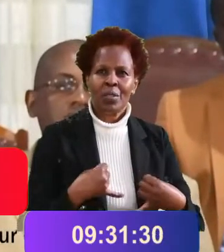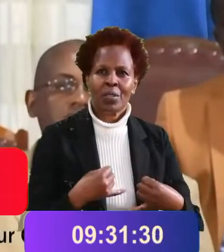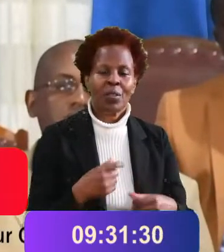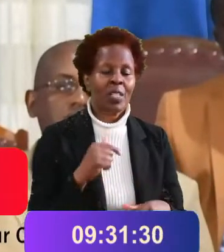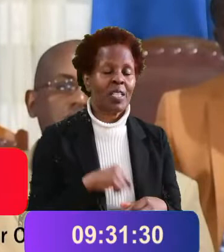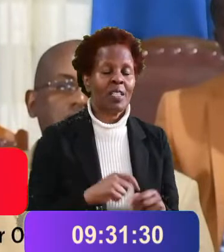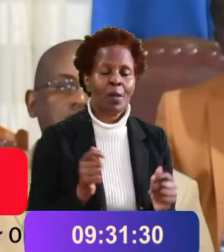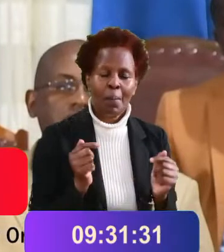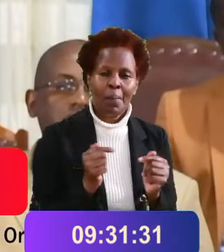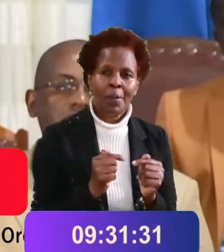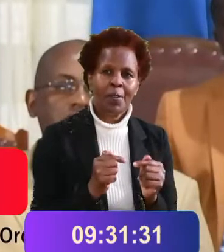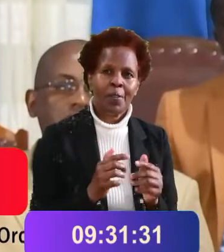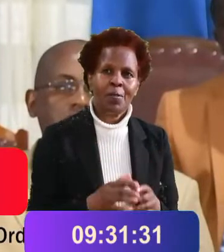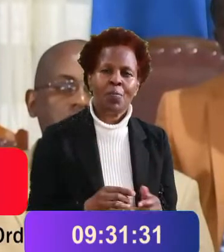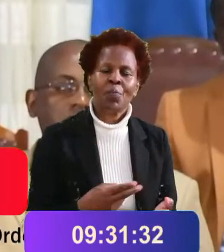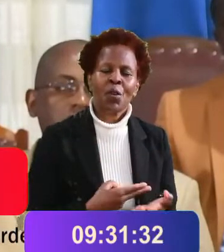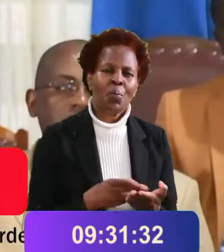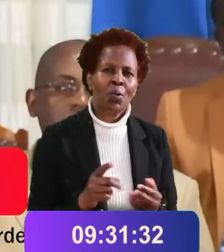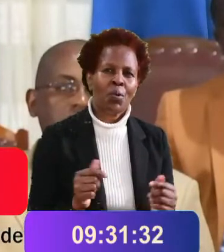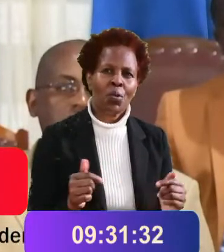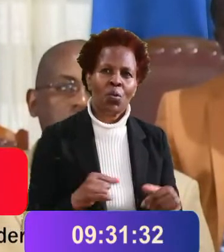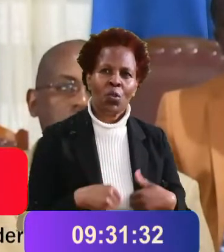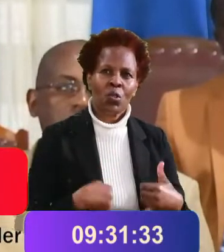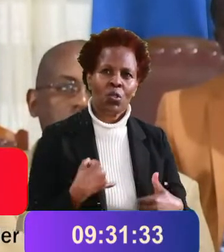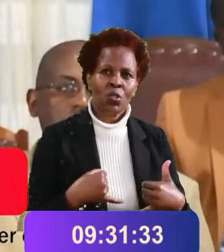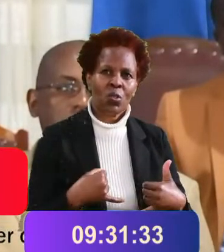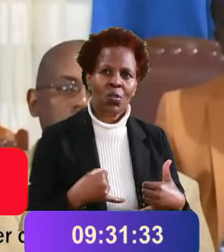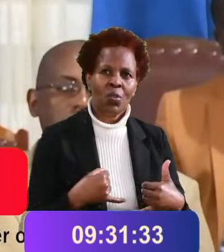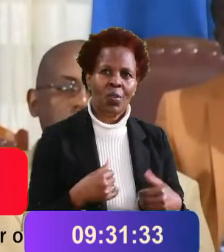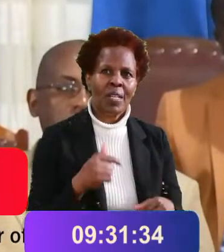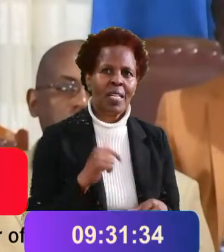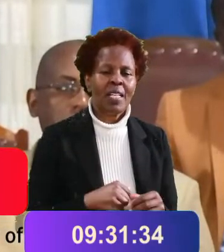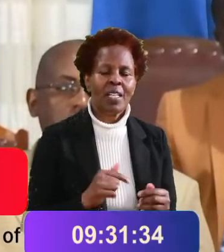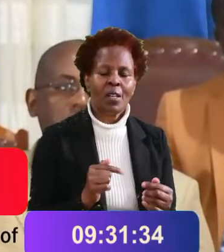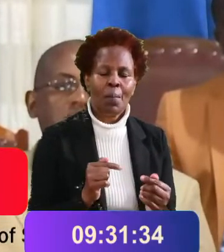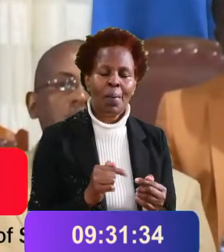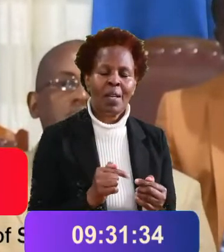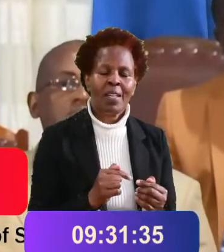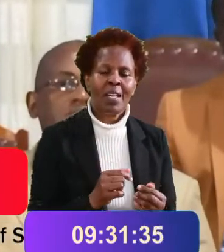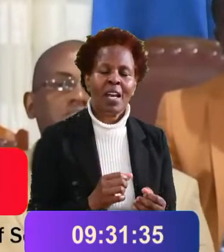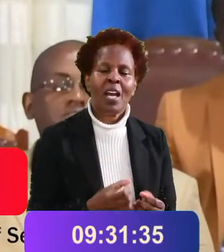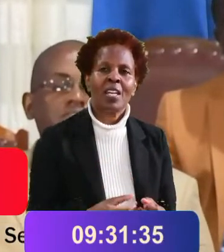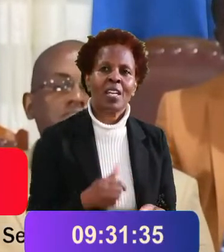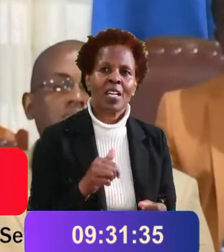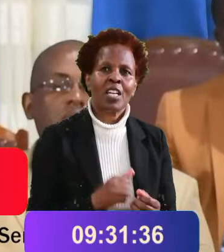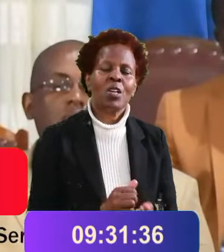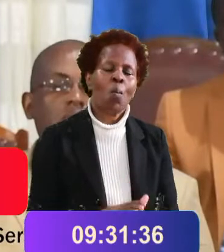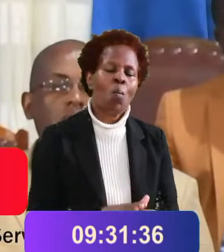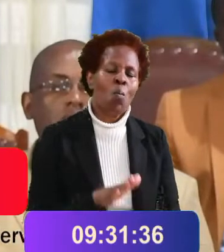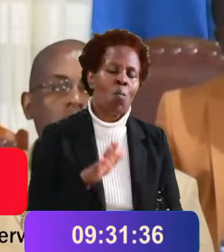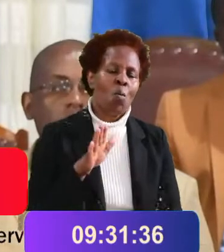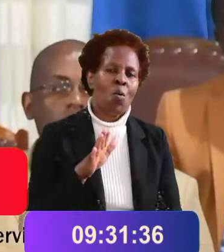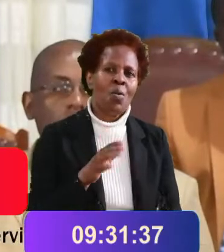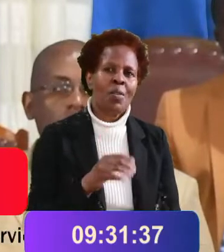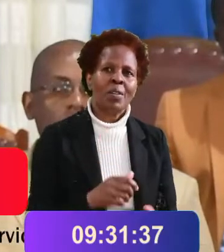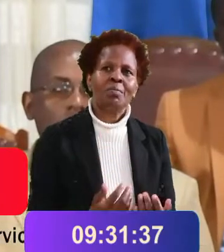pain. Pure joy also in gain. The journeys may be